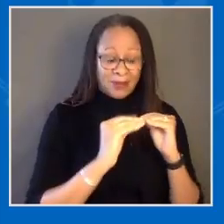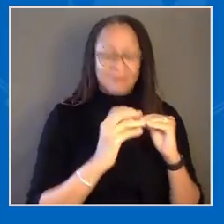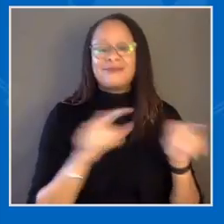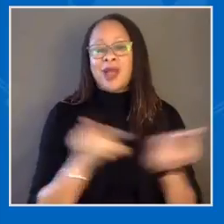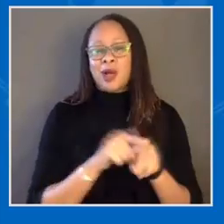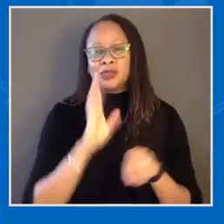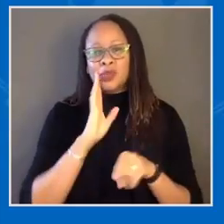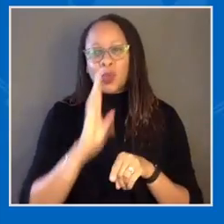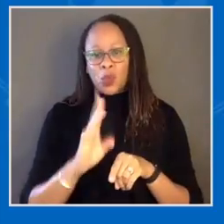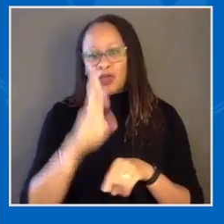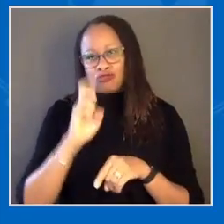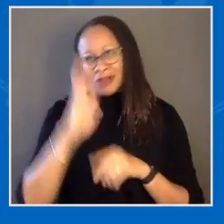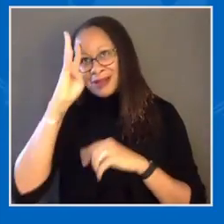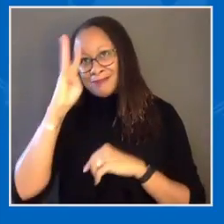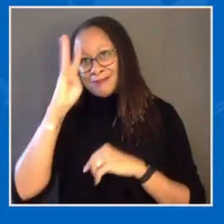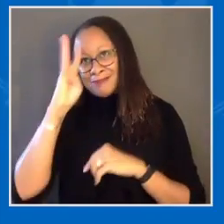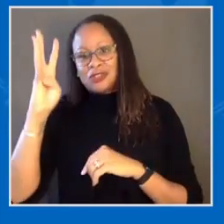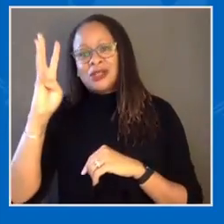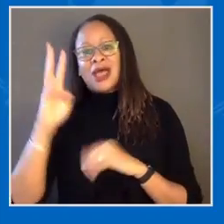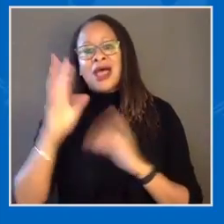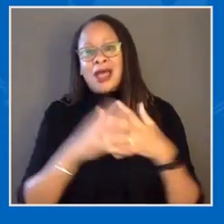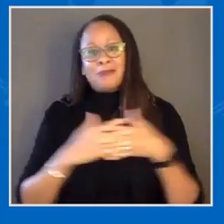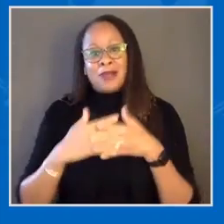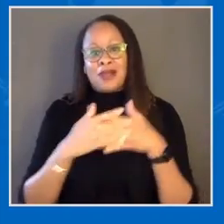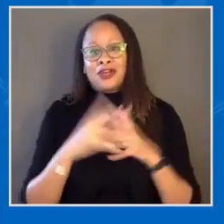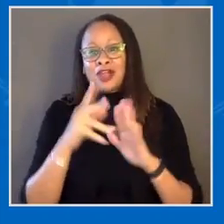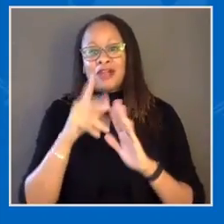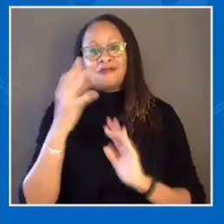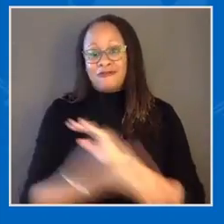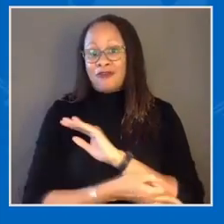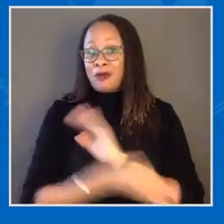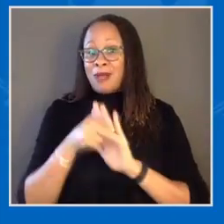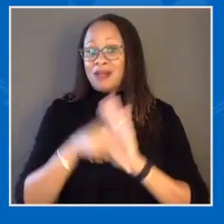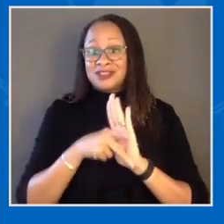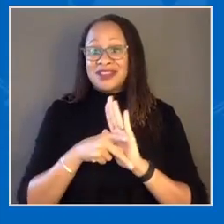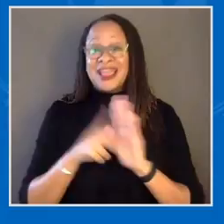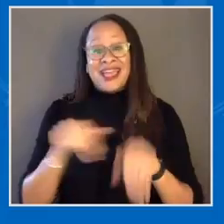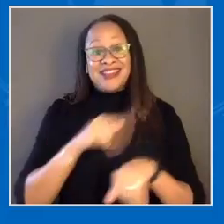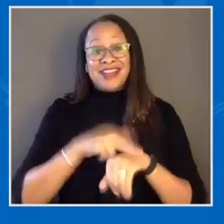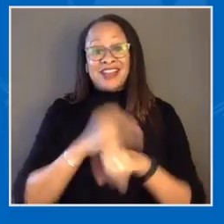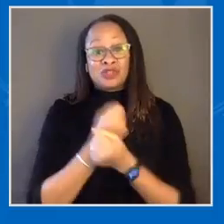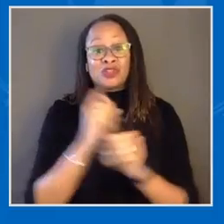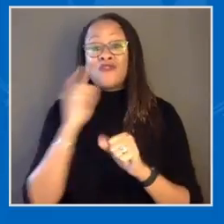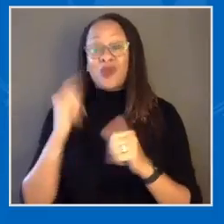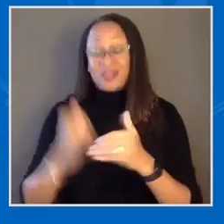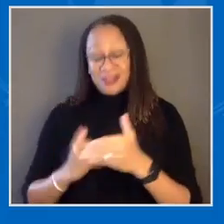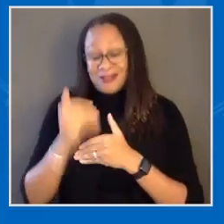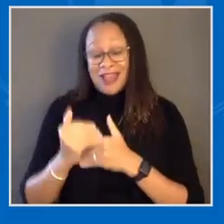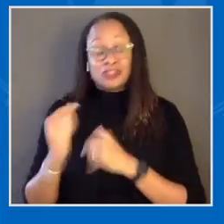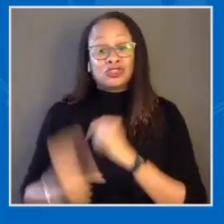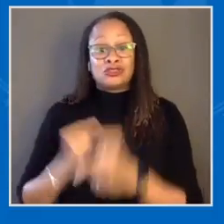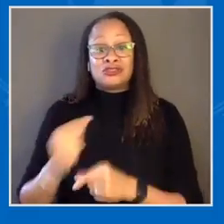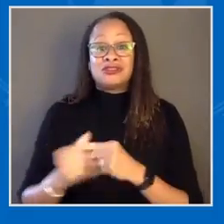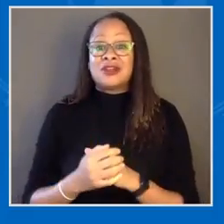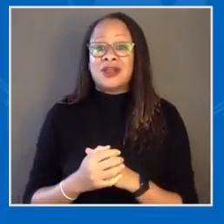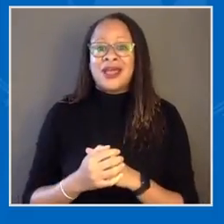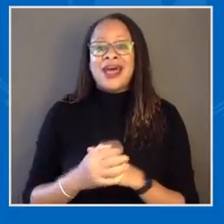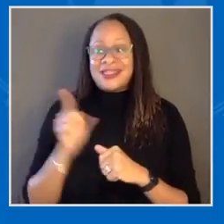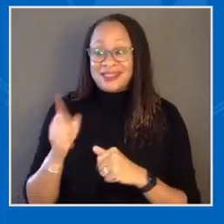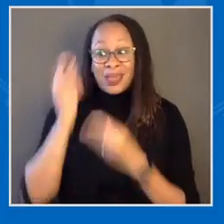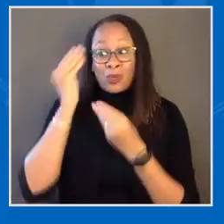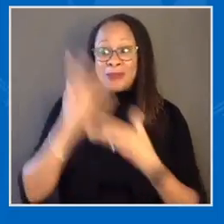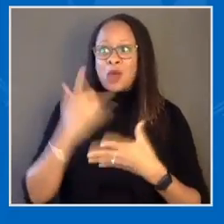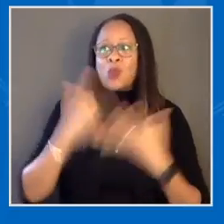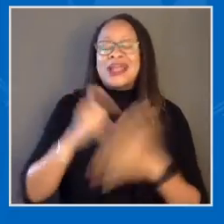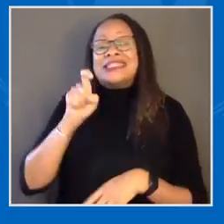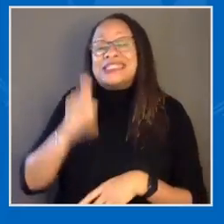foreign policy and national security for the next generation. And they'll tell me what I need to know, not what I want to know, what